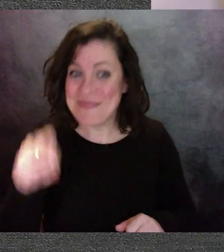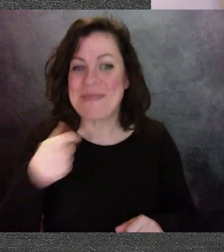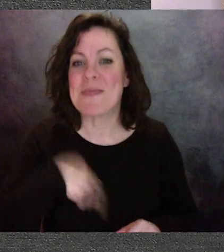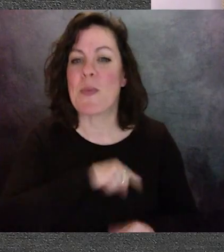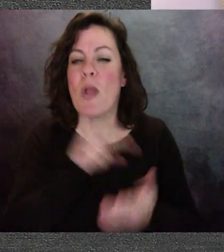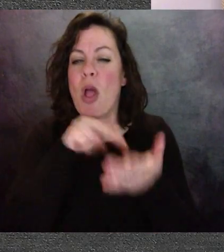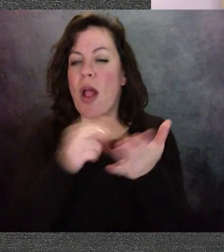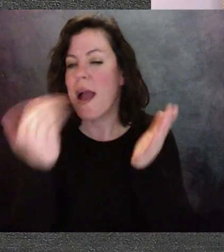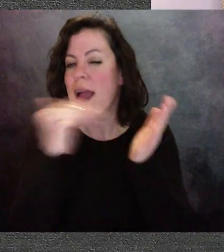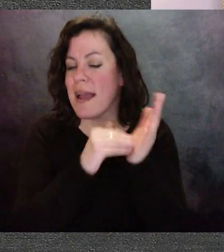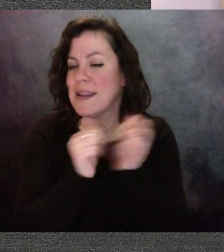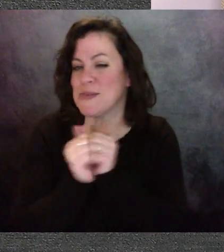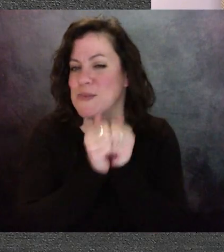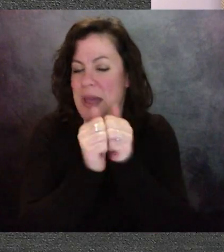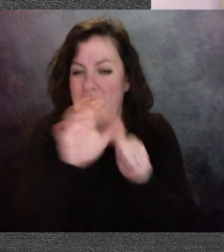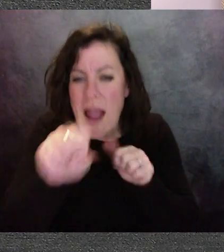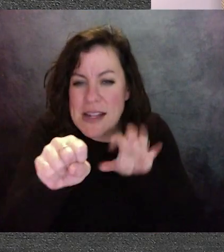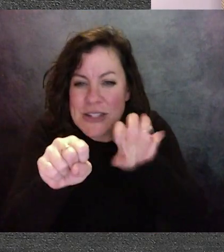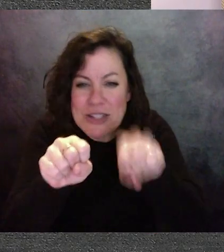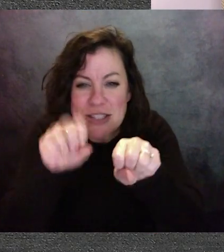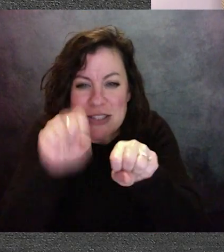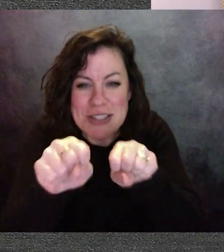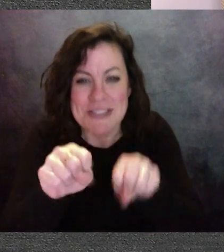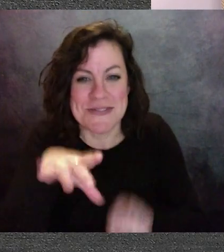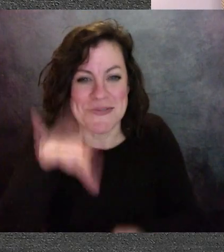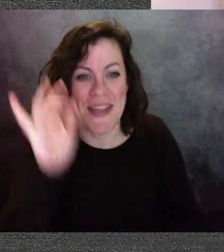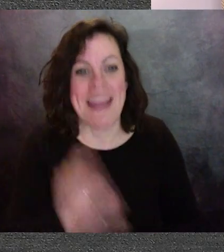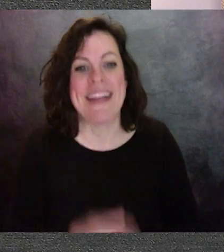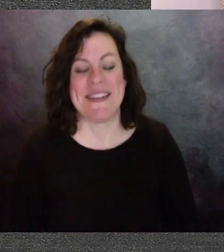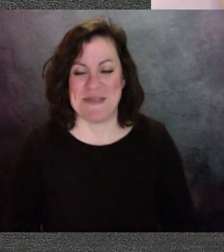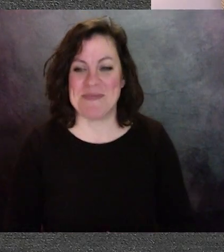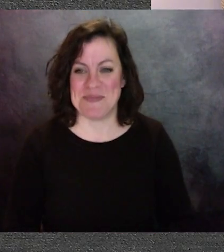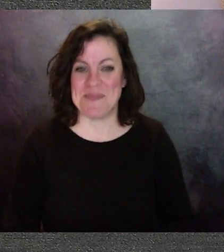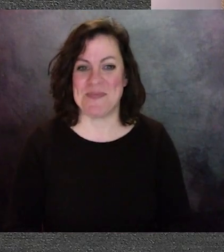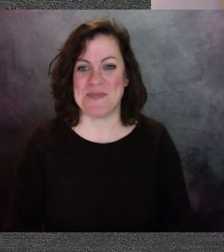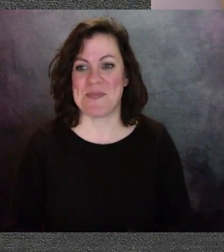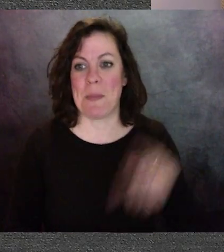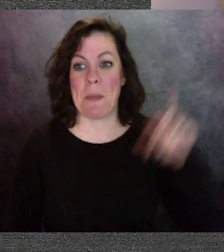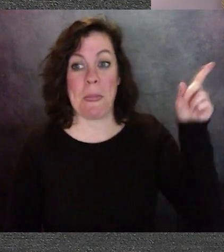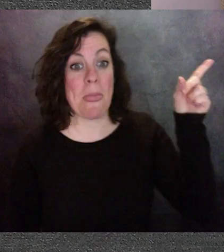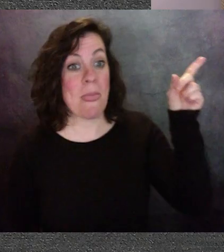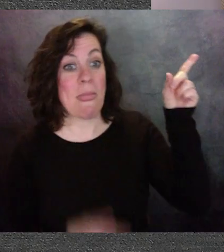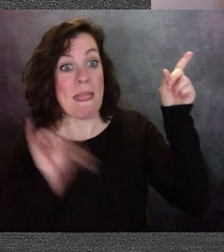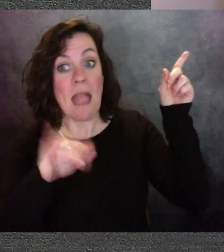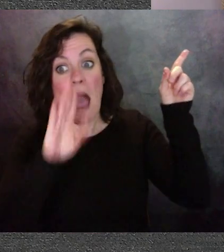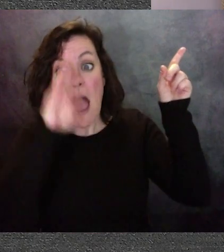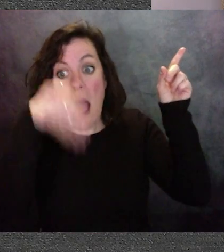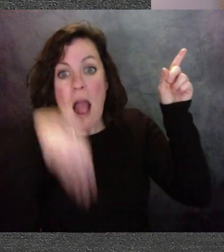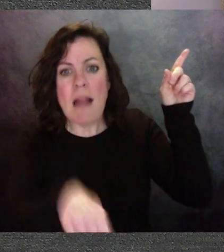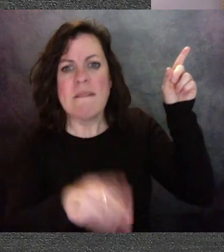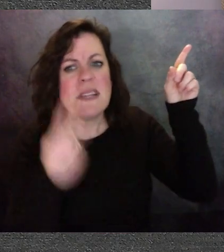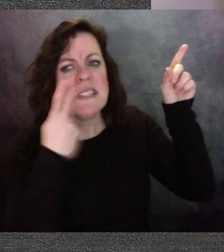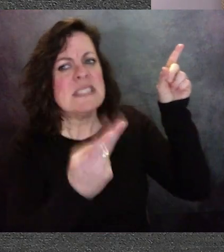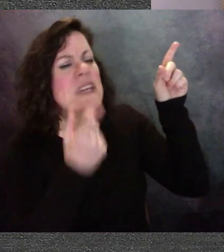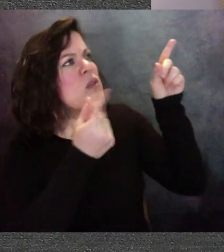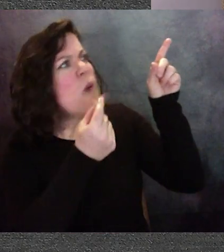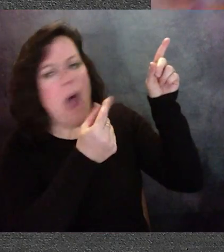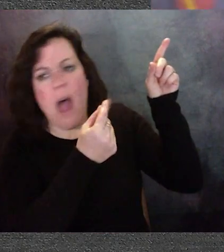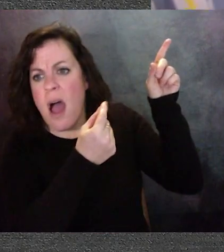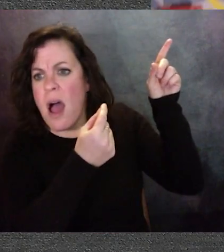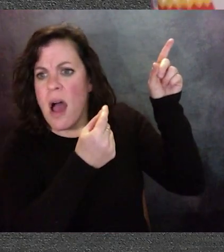together. Well, on the page with the elephants, what shape did we see on the elephants'